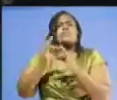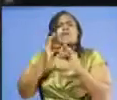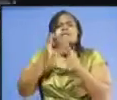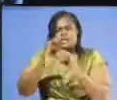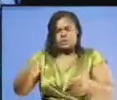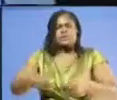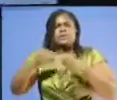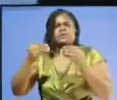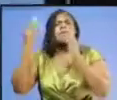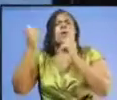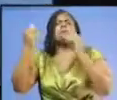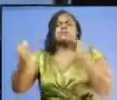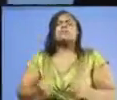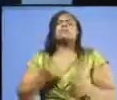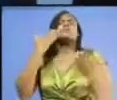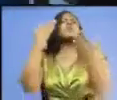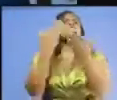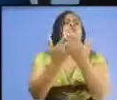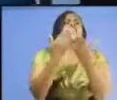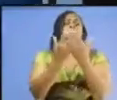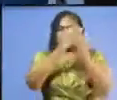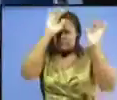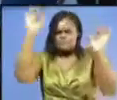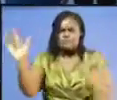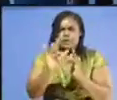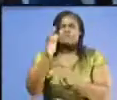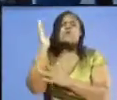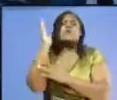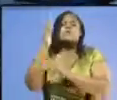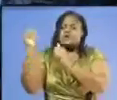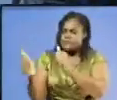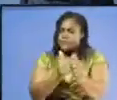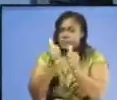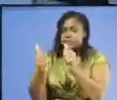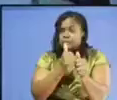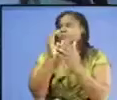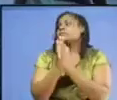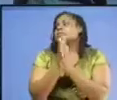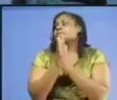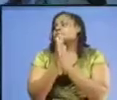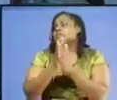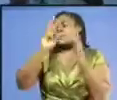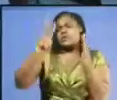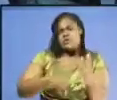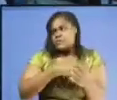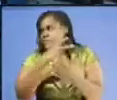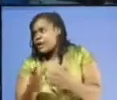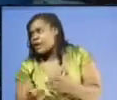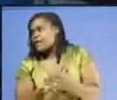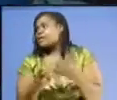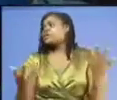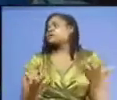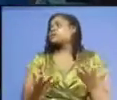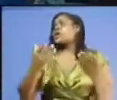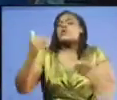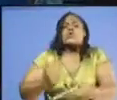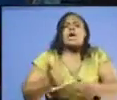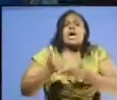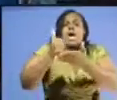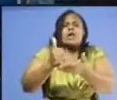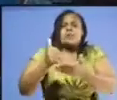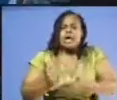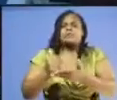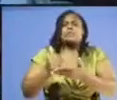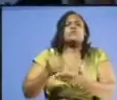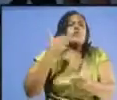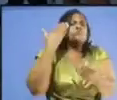hope alive. So goodness and mercy, when you stumble down, goodness and mercy will get up with